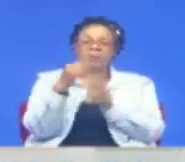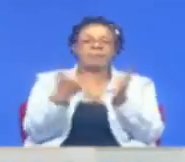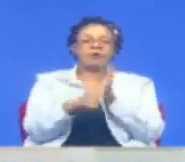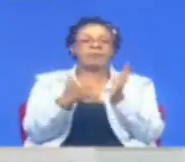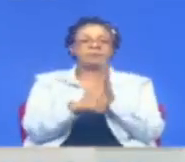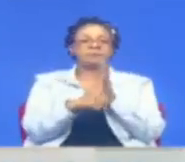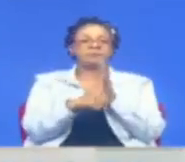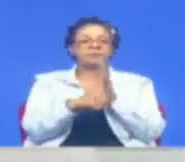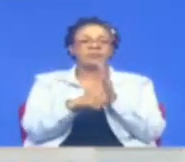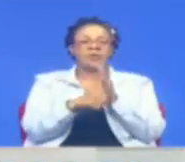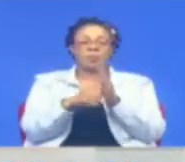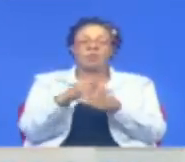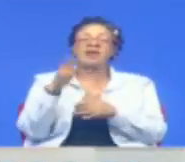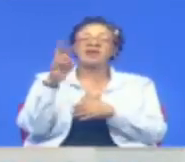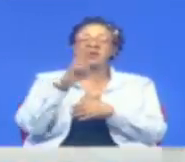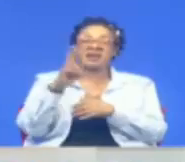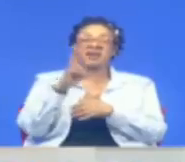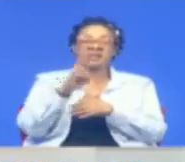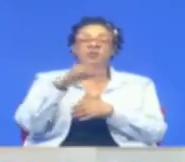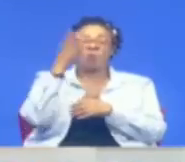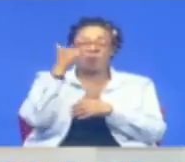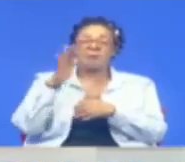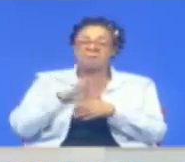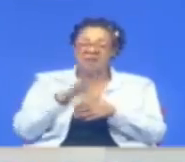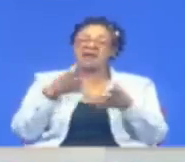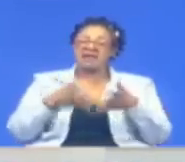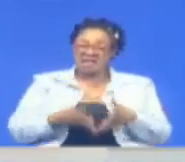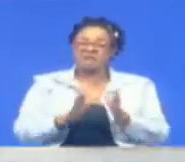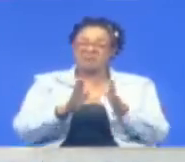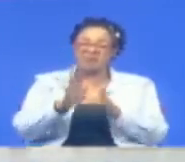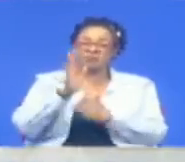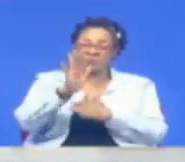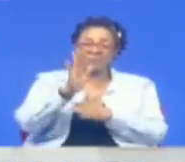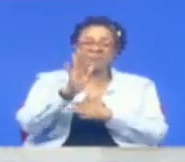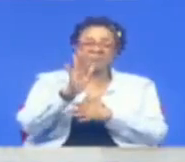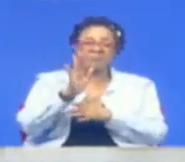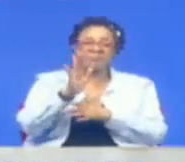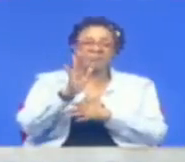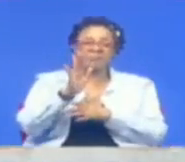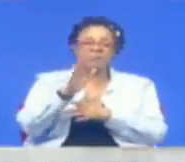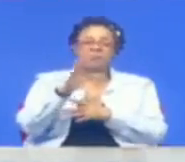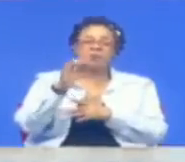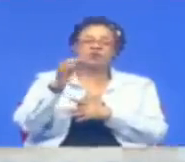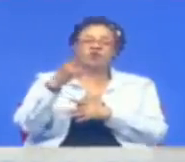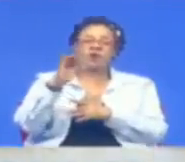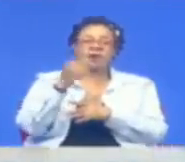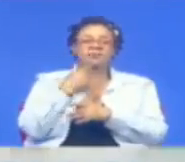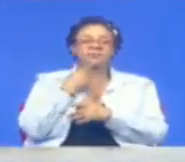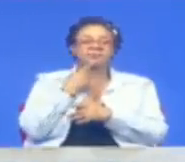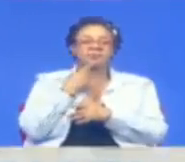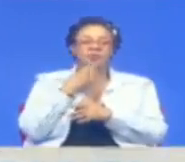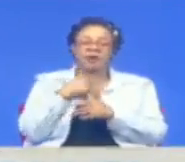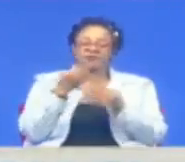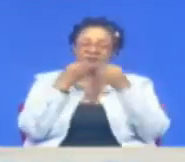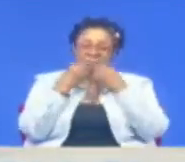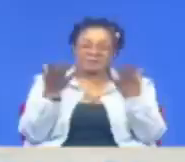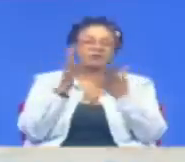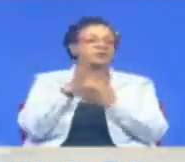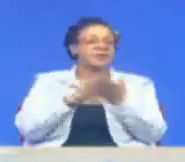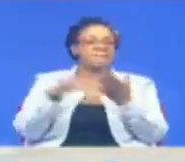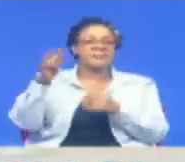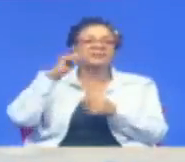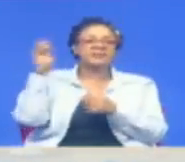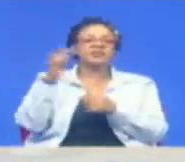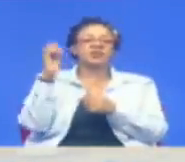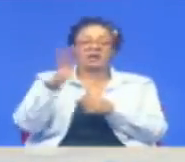will regret why his or her mother gave birth to him or her. Ochola highlighted that there have been information that some presidential candidates